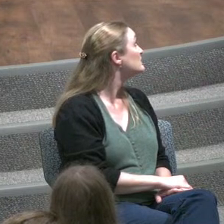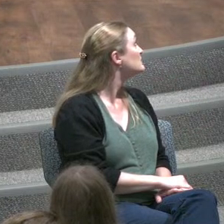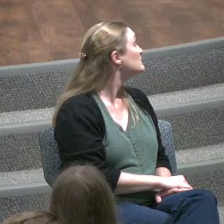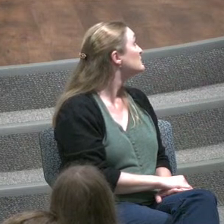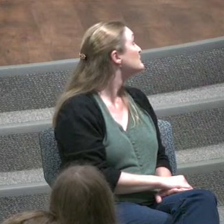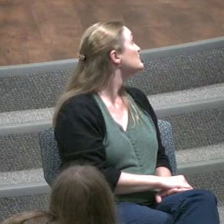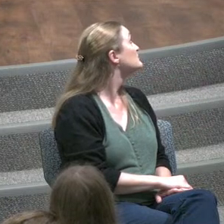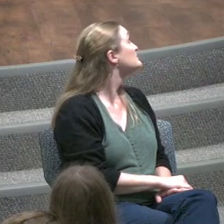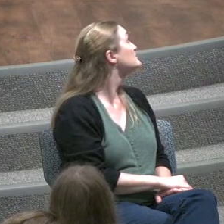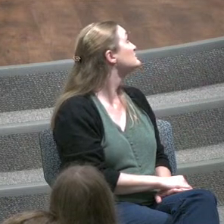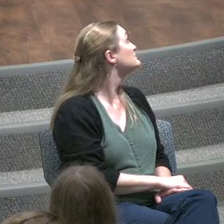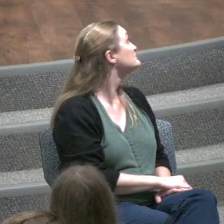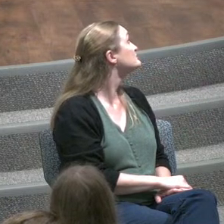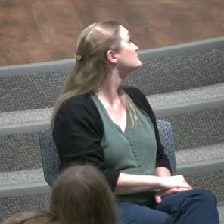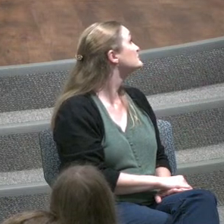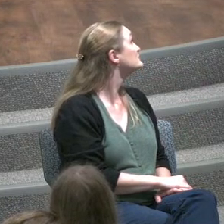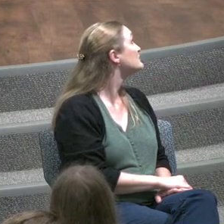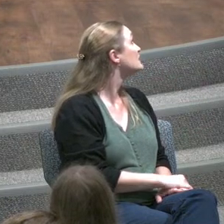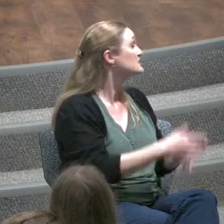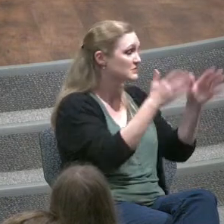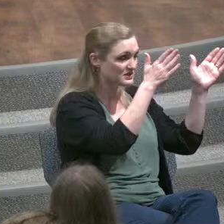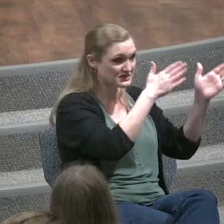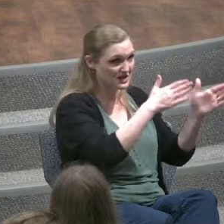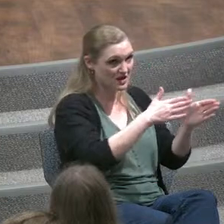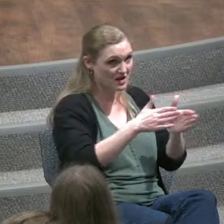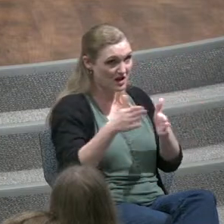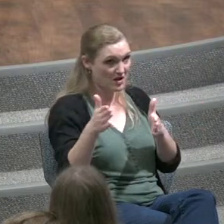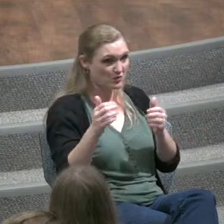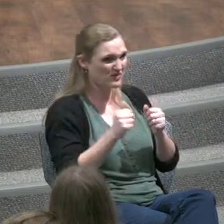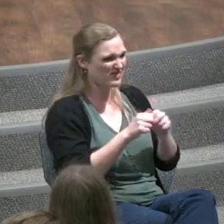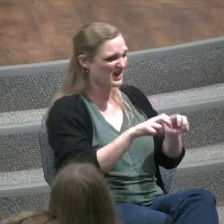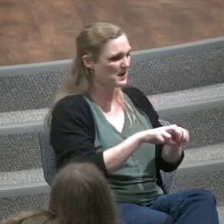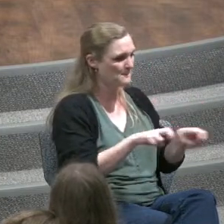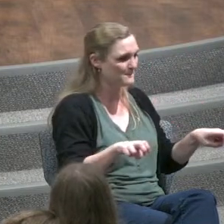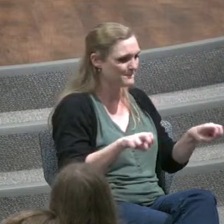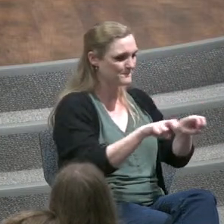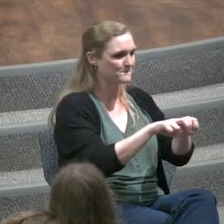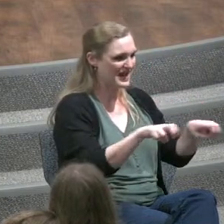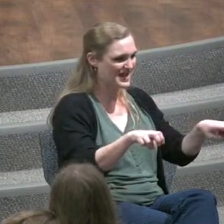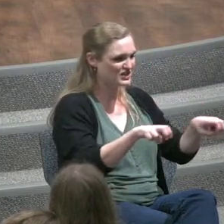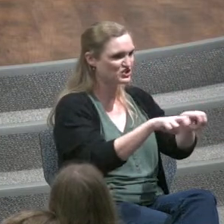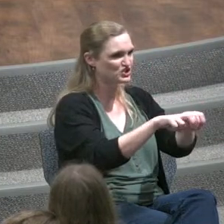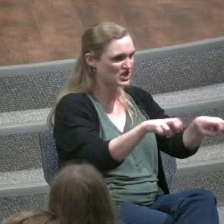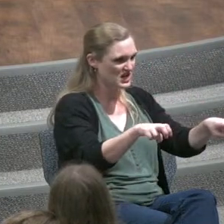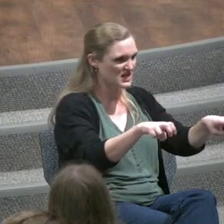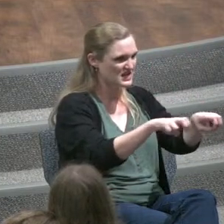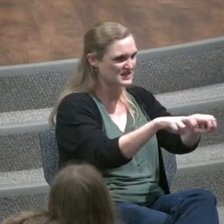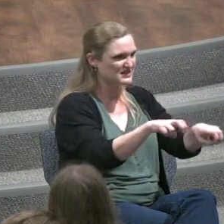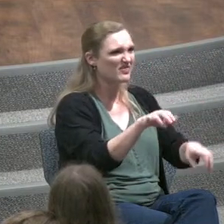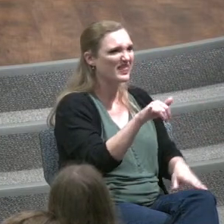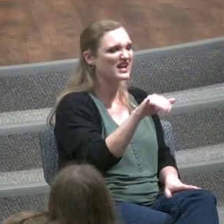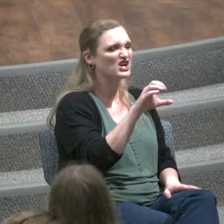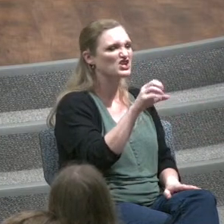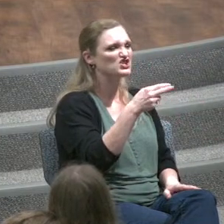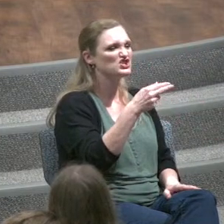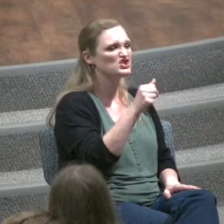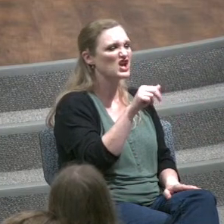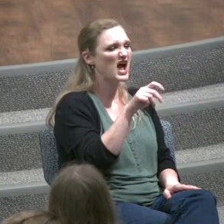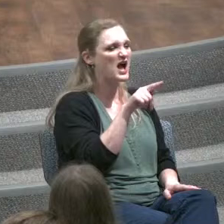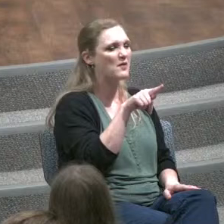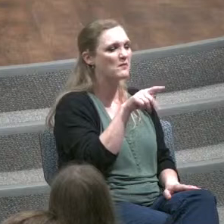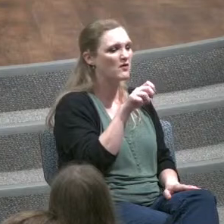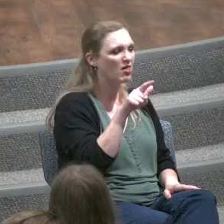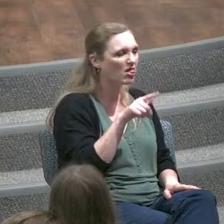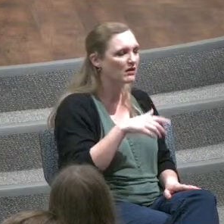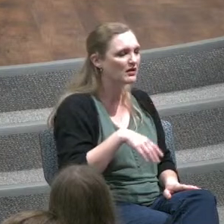without seeing the other end of it, it's been set up with benches kind of arranged like pews, almost like a chapel kind of area. And